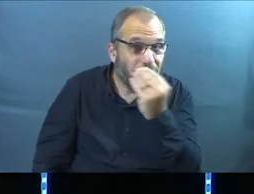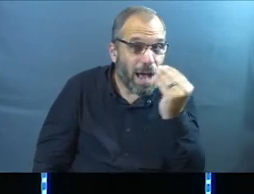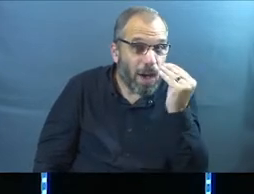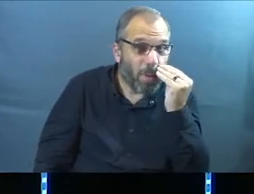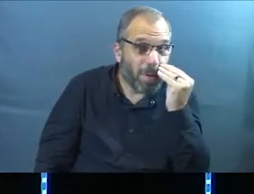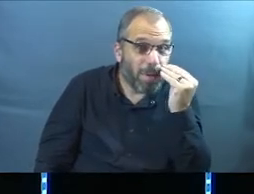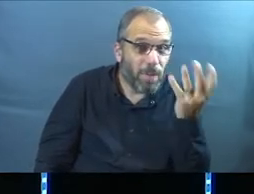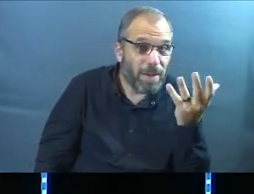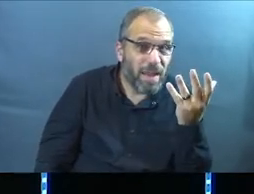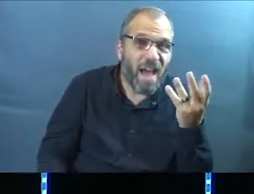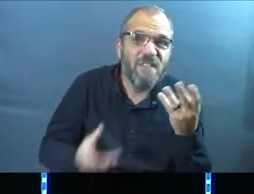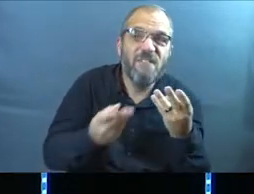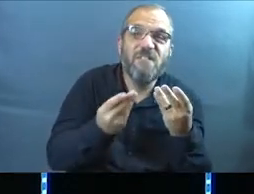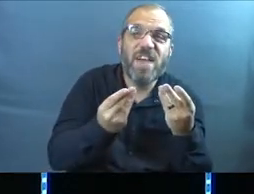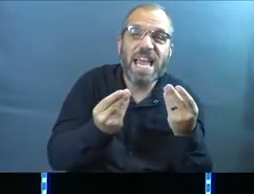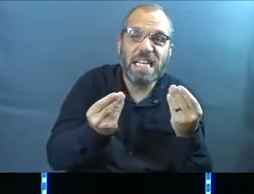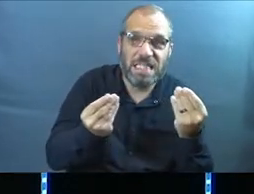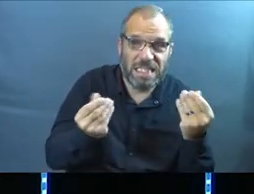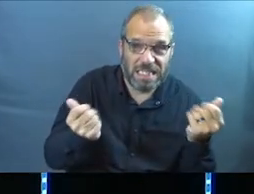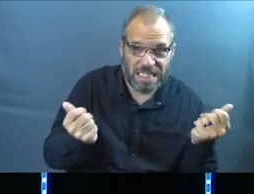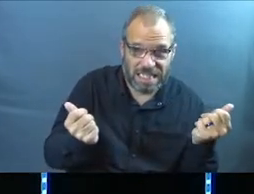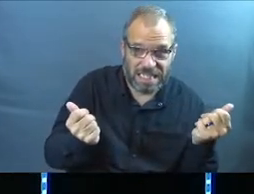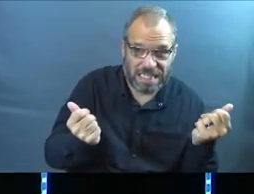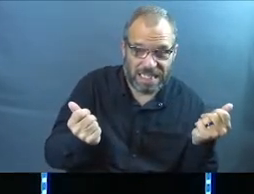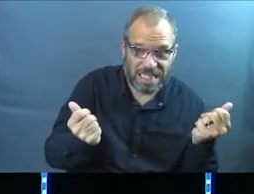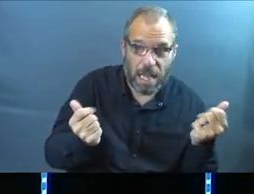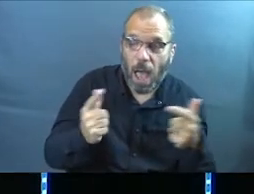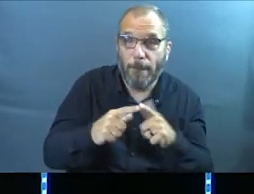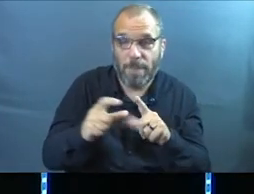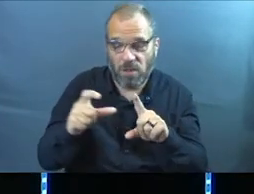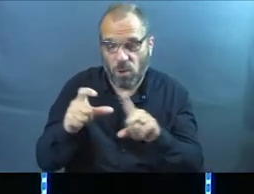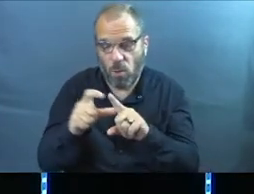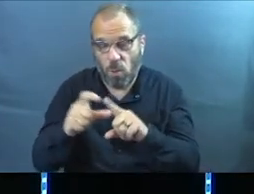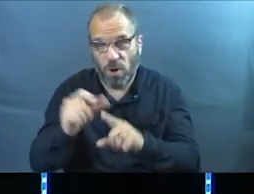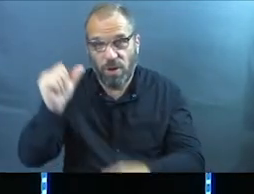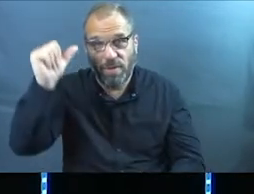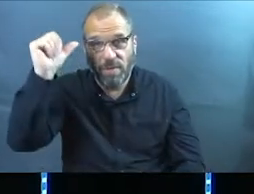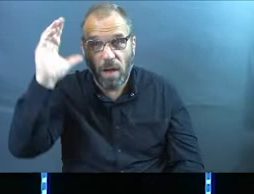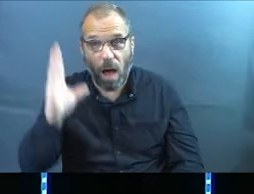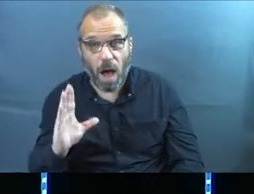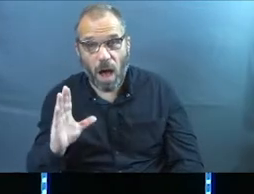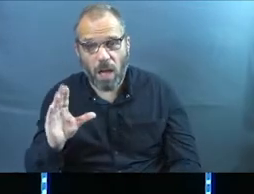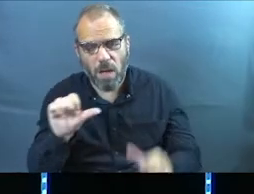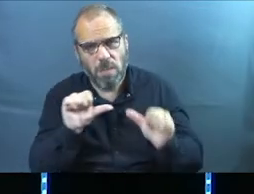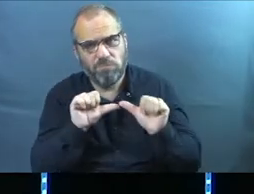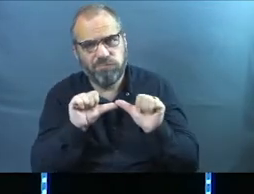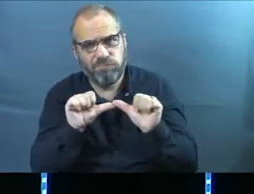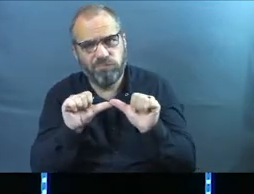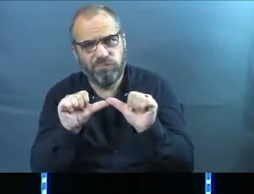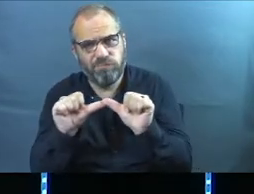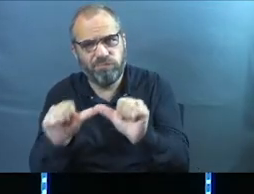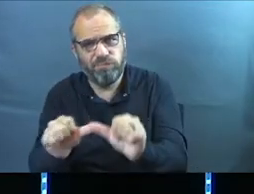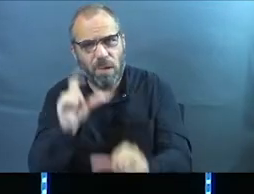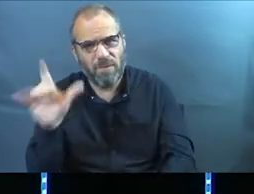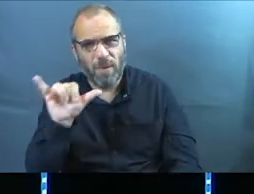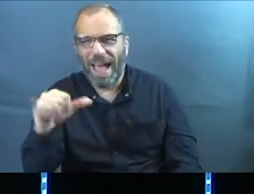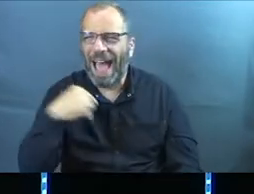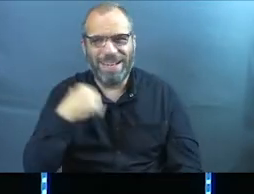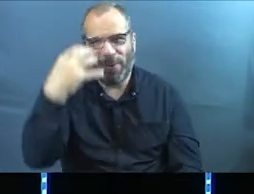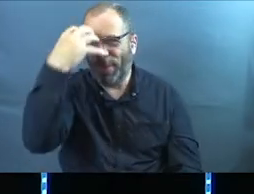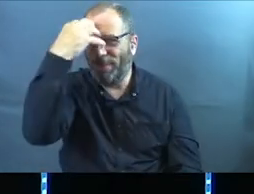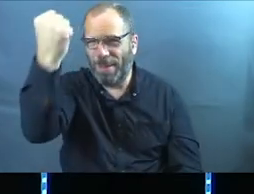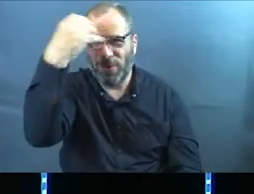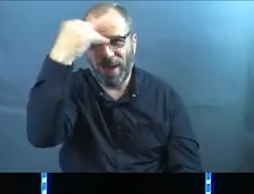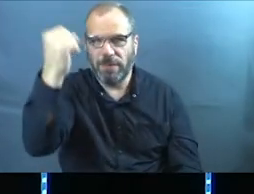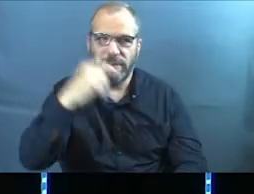The flower fades. But the word of God remains forever. I know we memorized it in